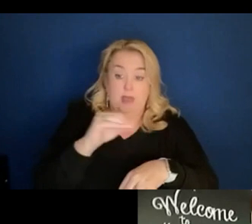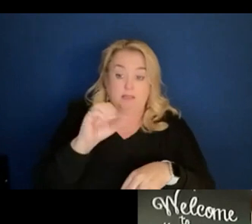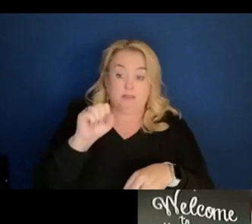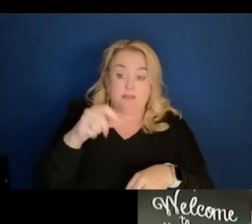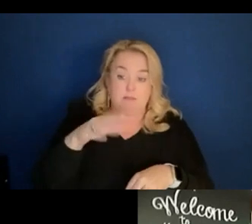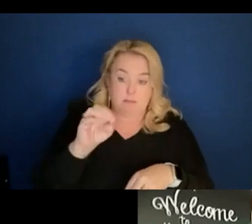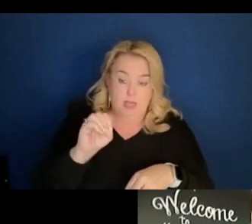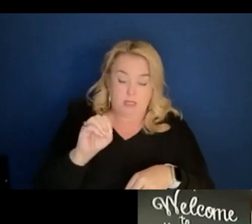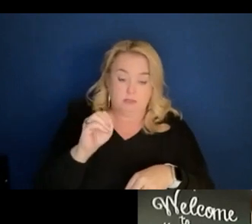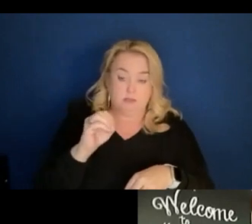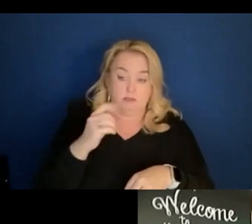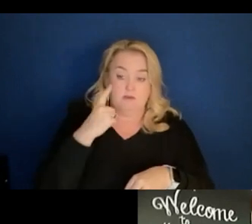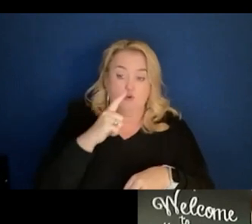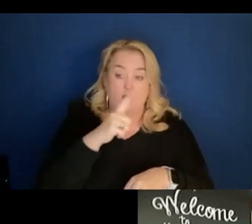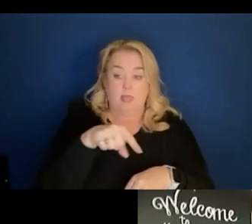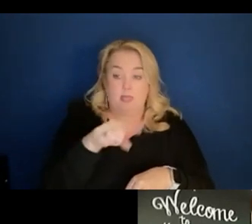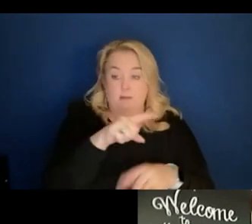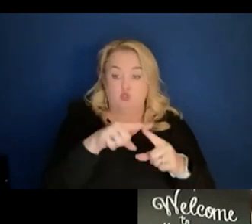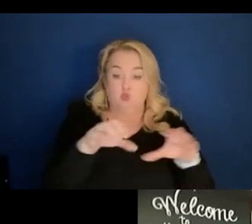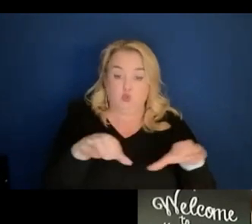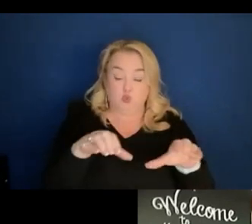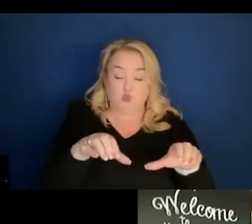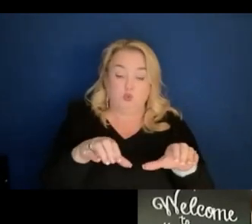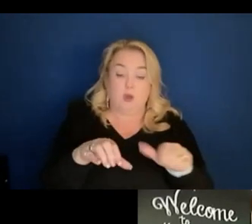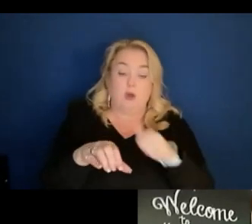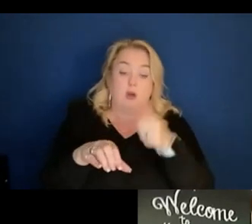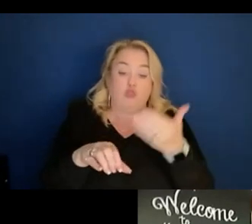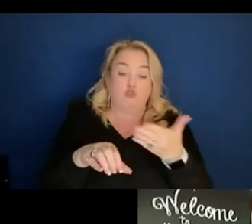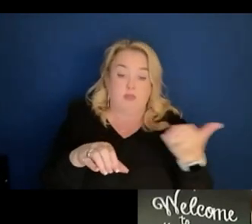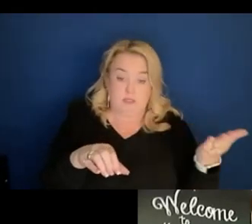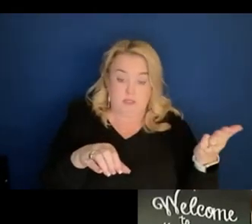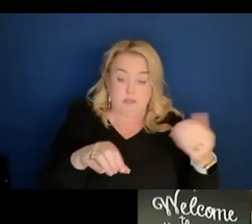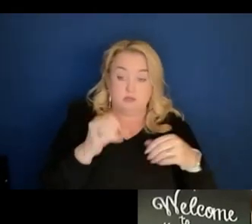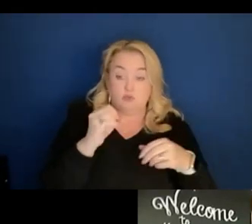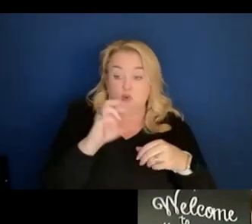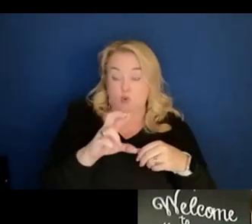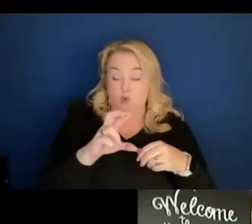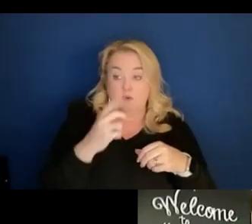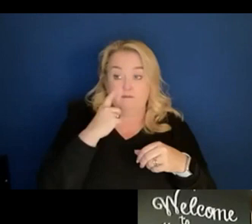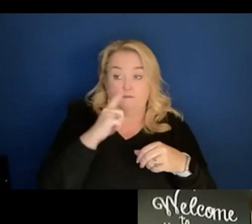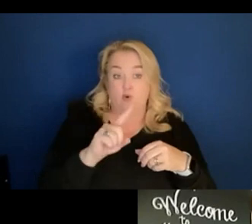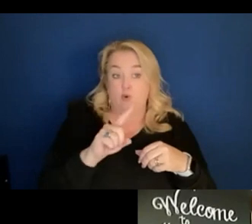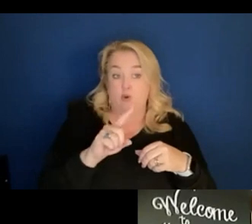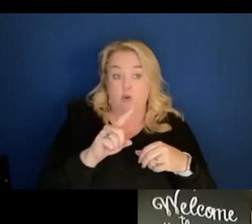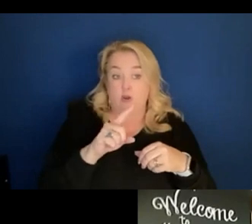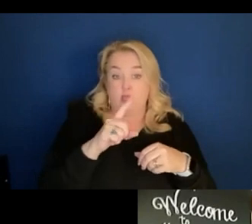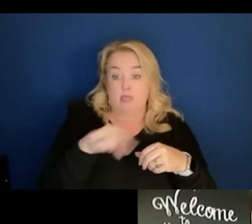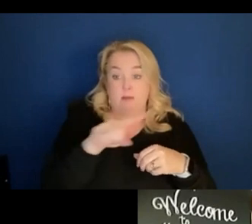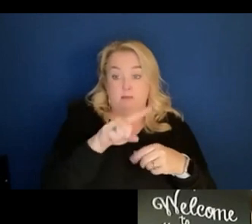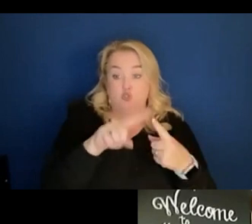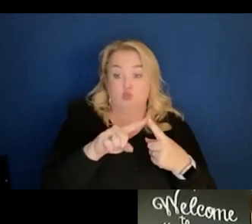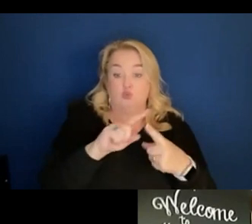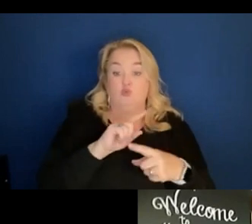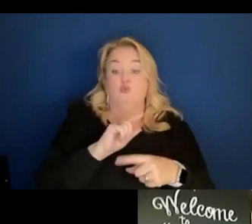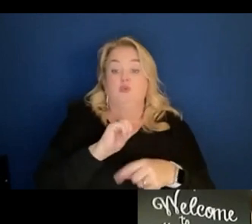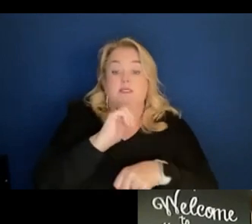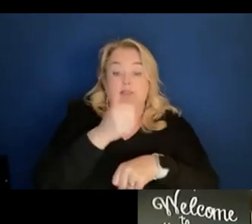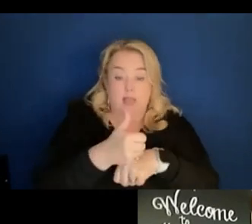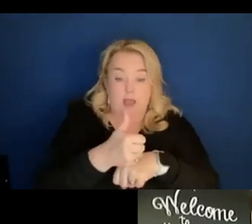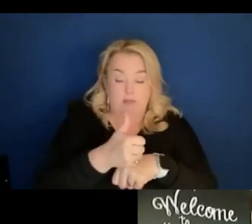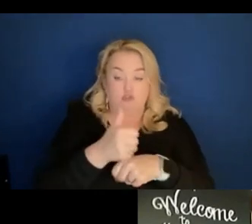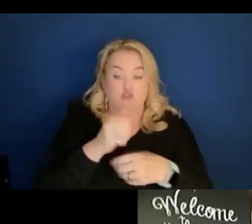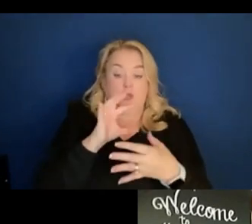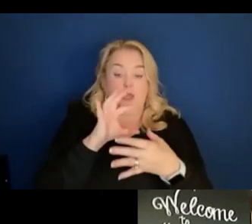caregivers to maintain activities outside the home, or indeed to reestablish connections, social